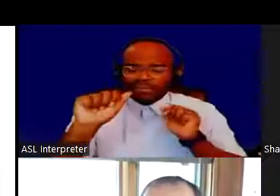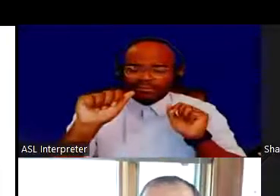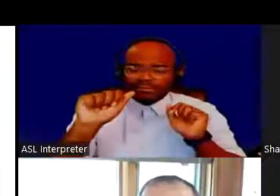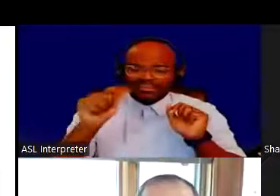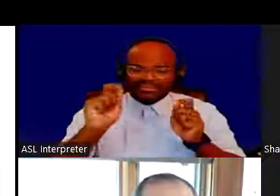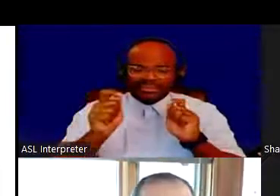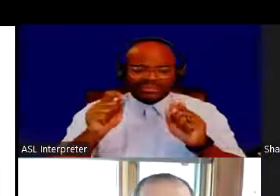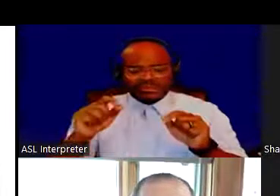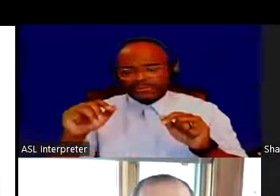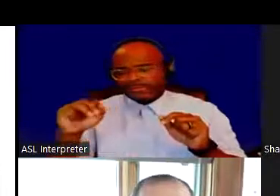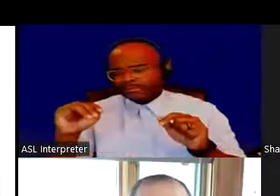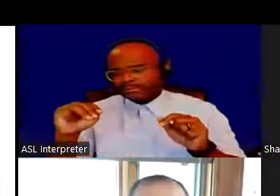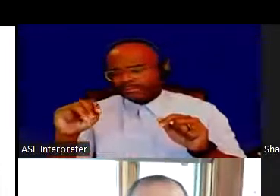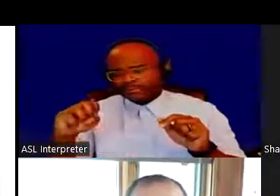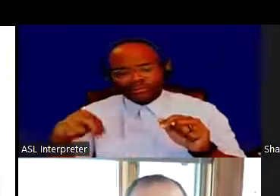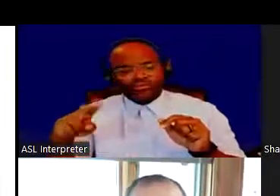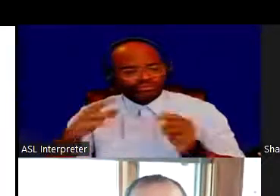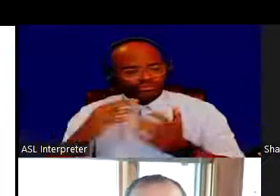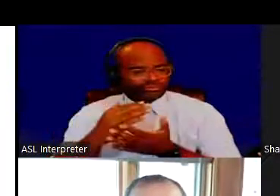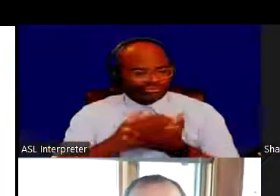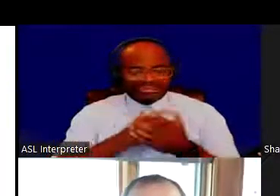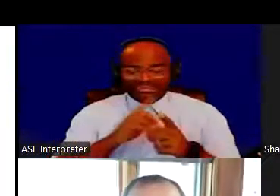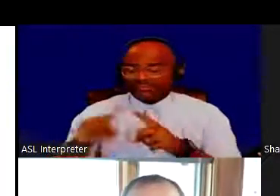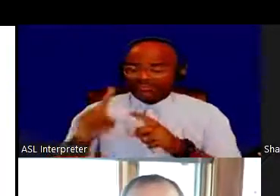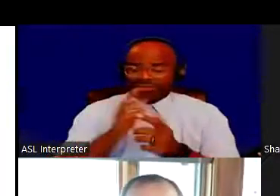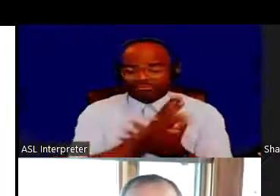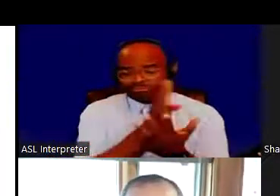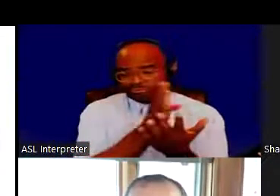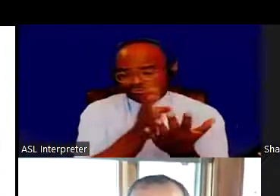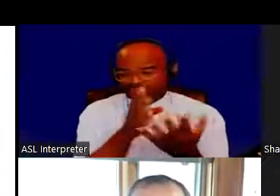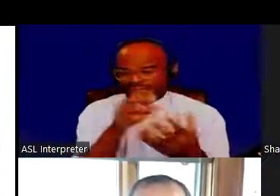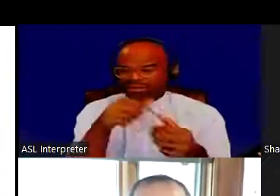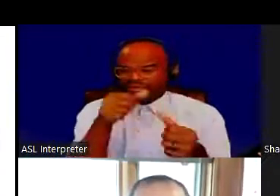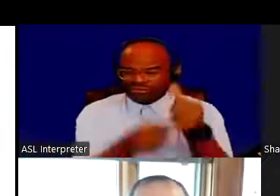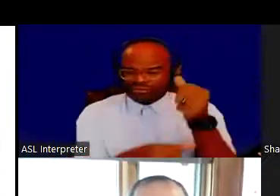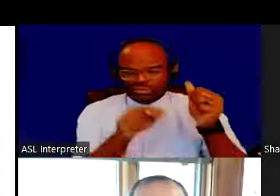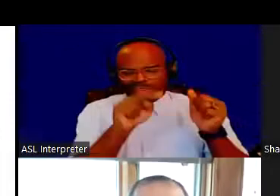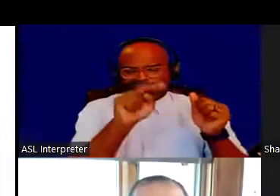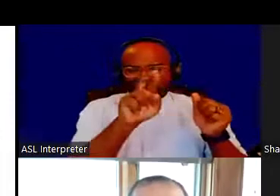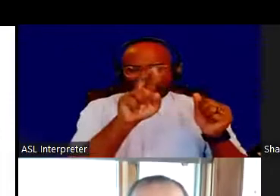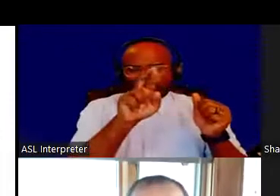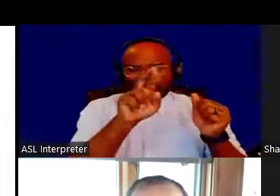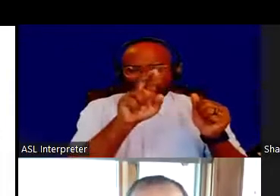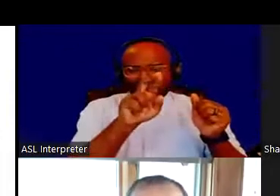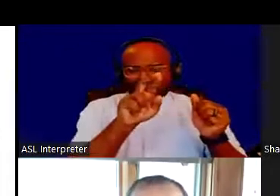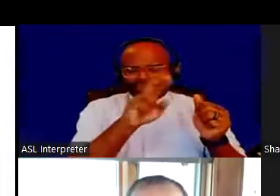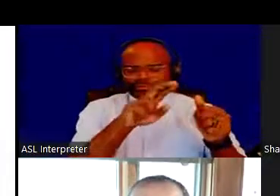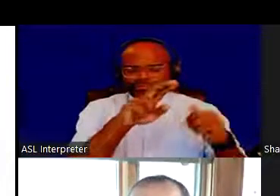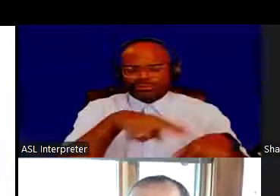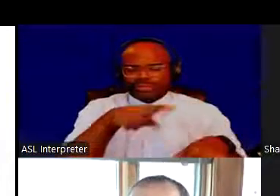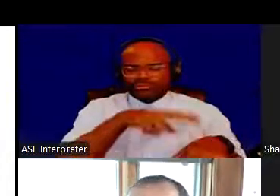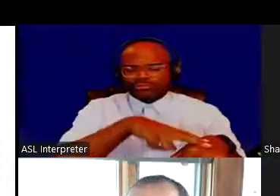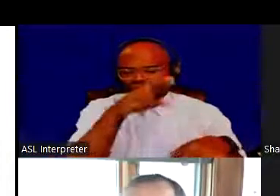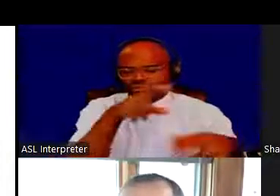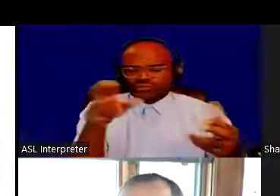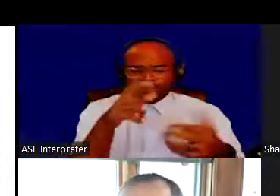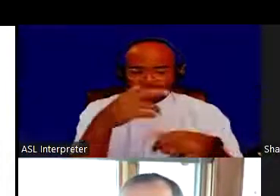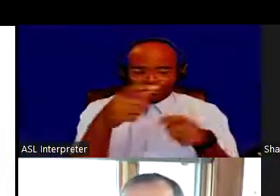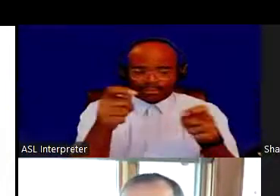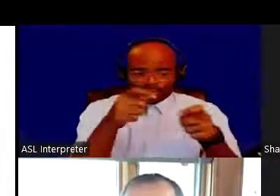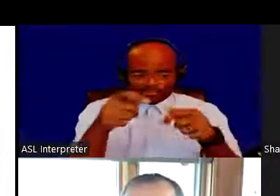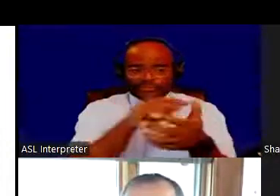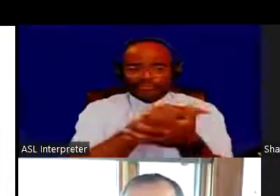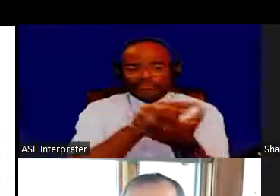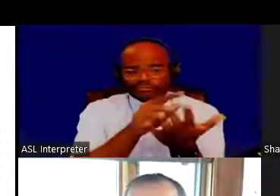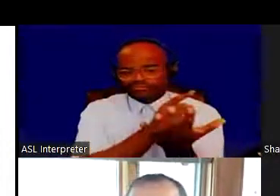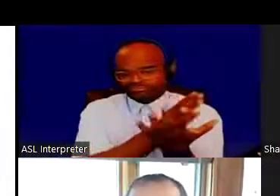disciplines within the general realm of natural resource management. You see here many that have been published and a few that are